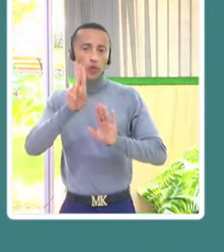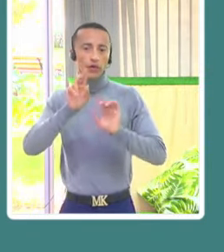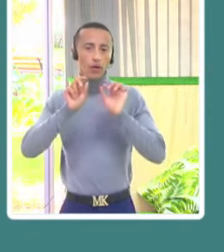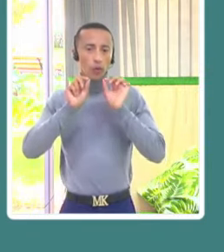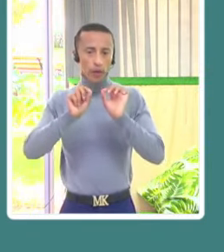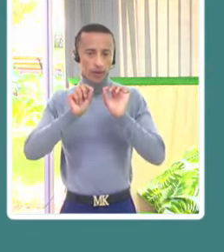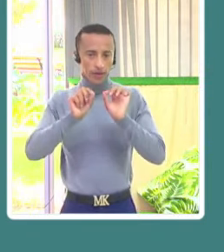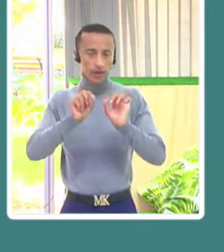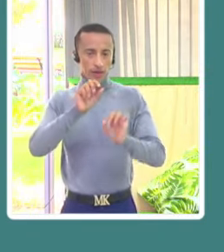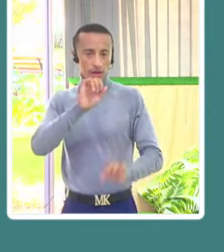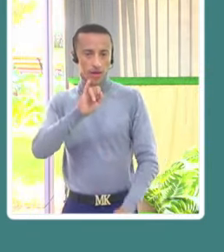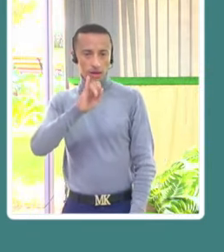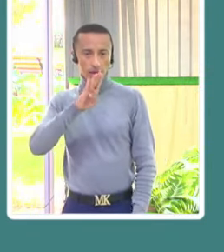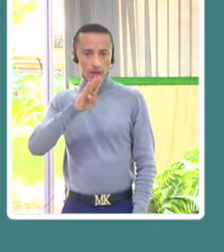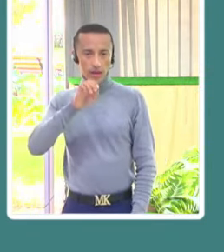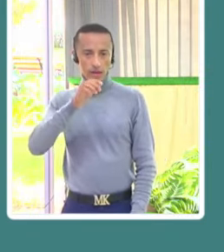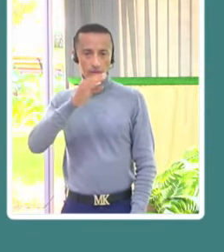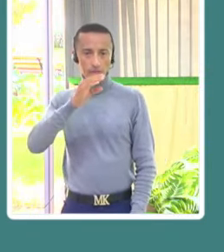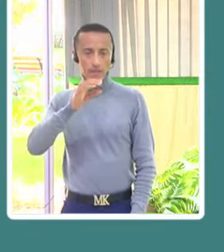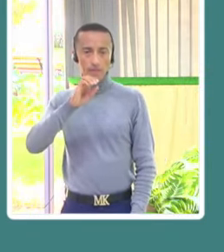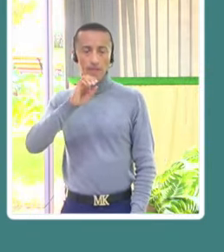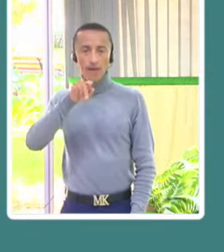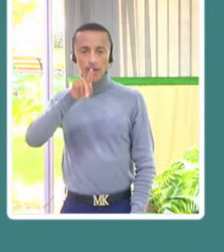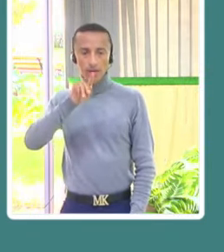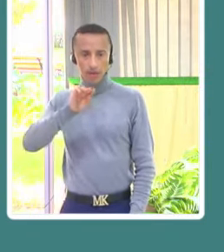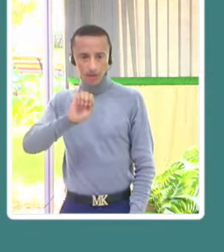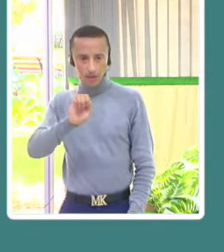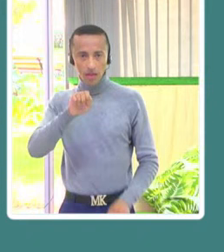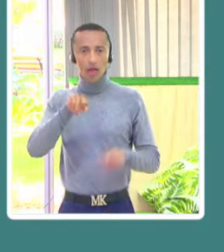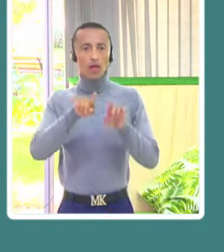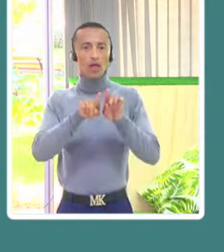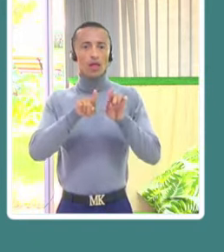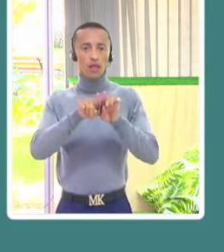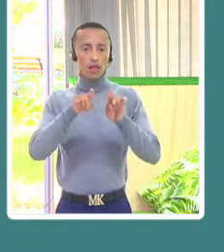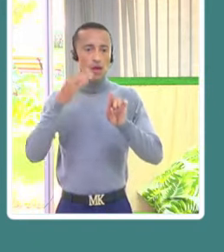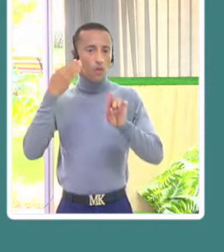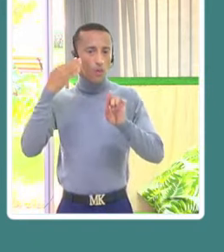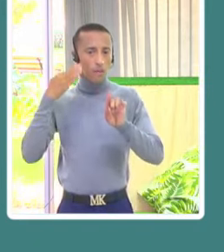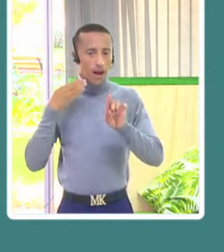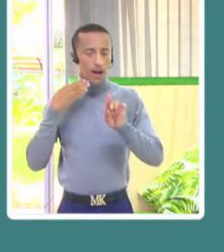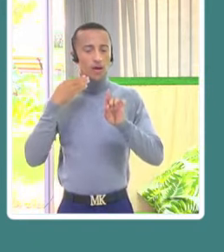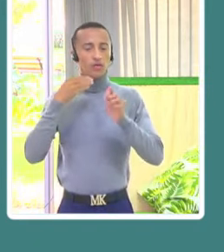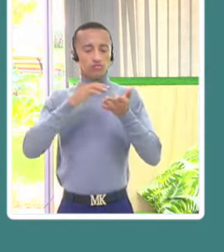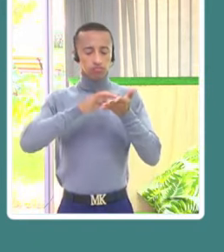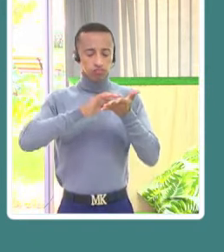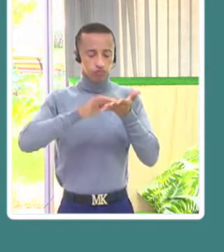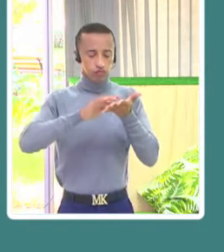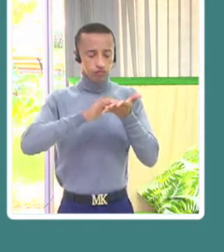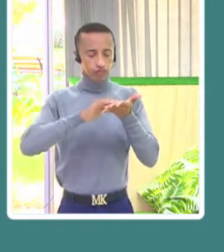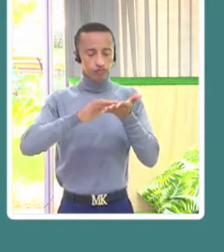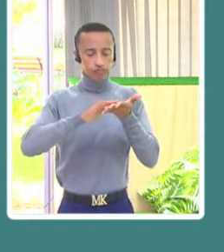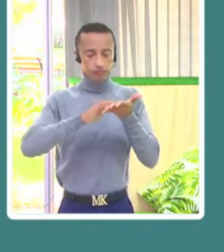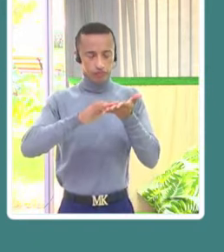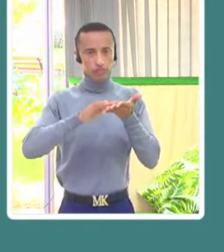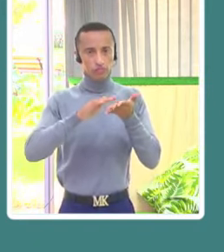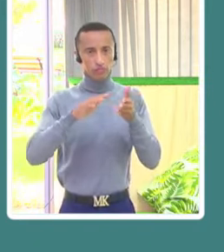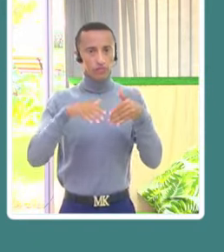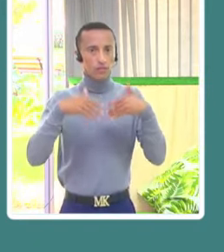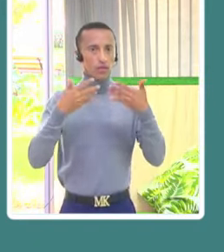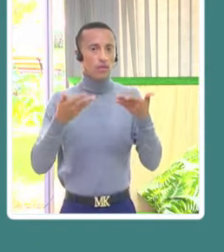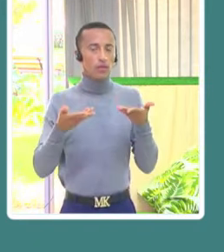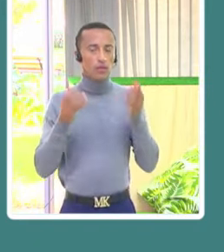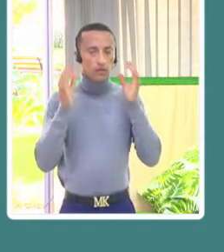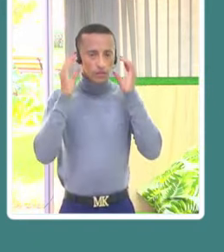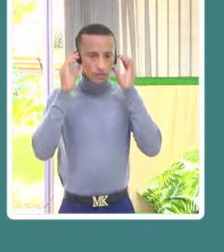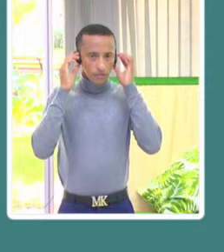Right? Guy must have seen. And what happens is, the battery runs down. You